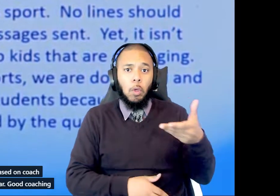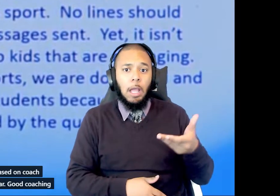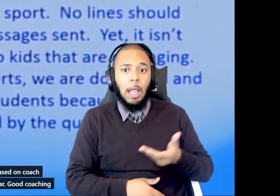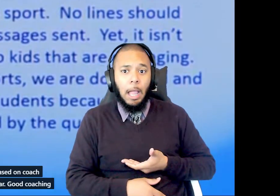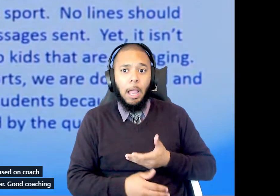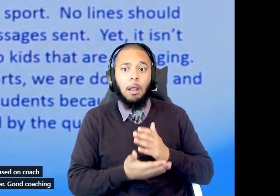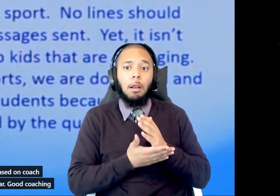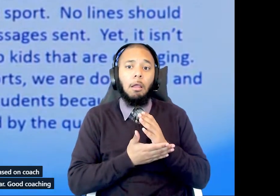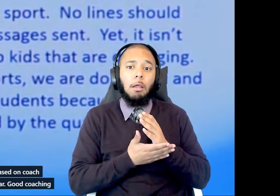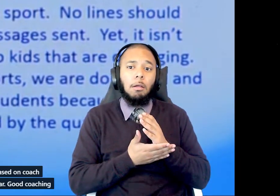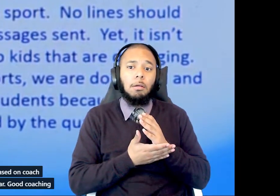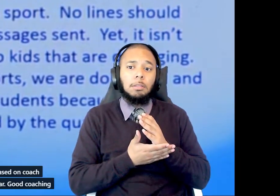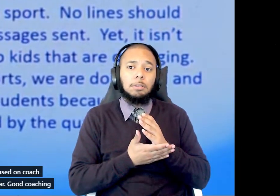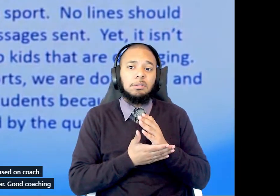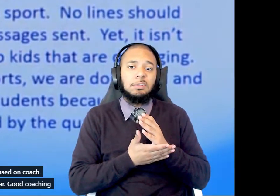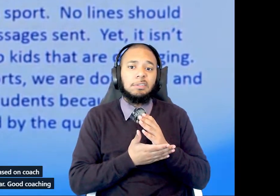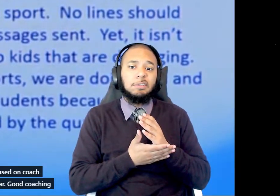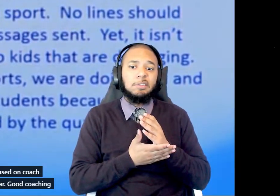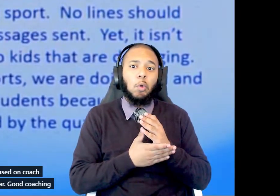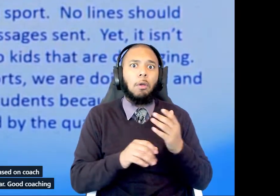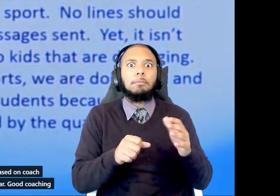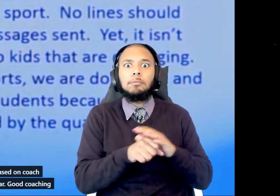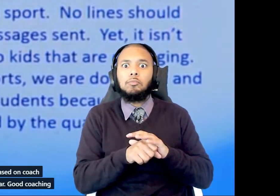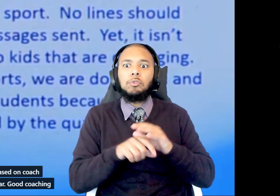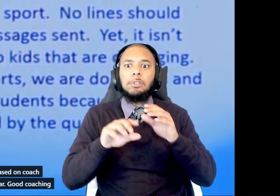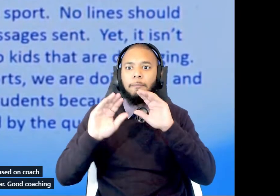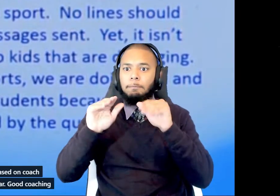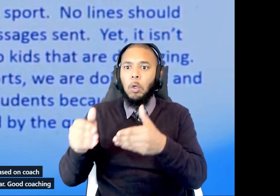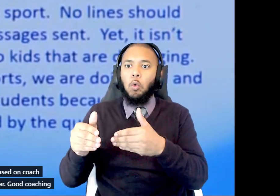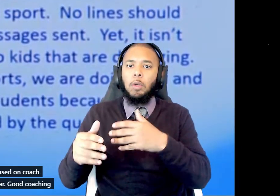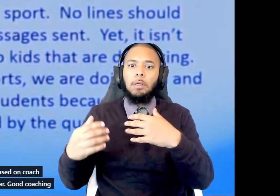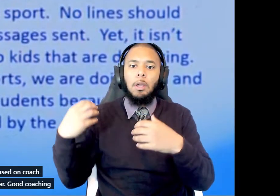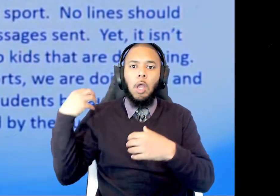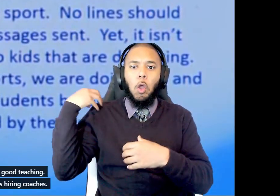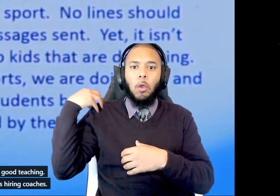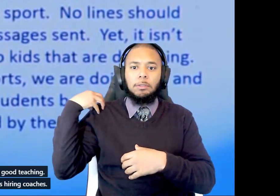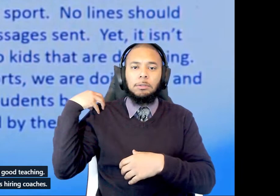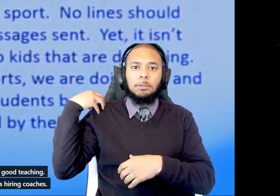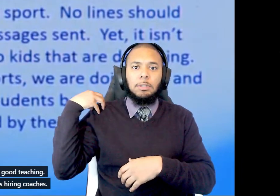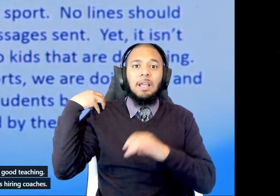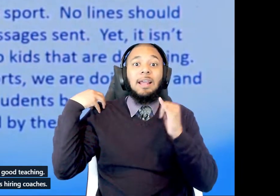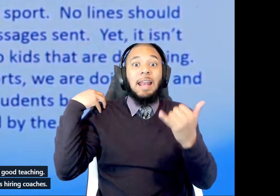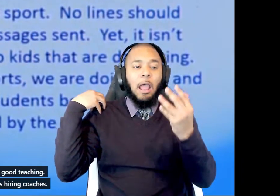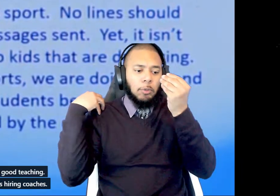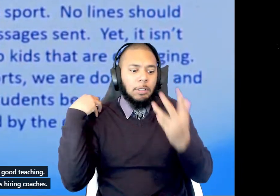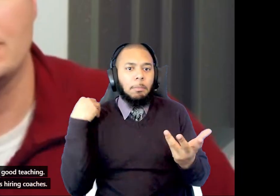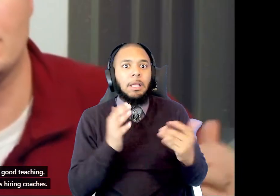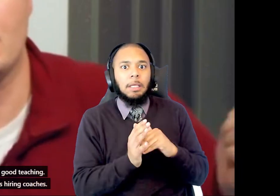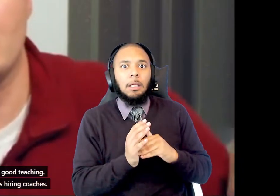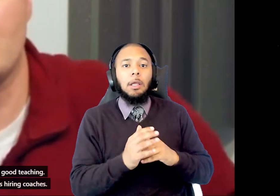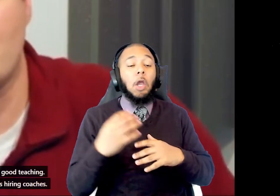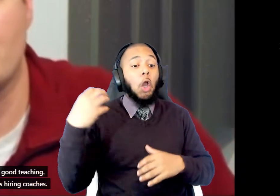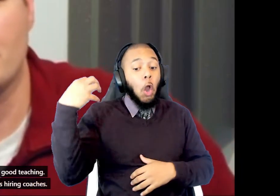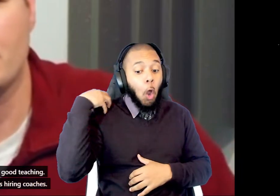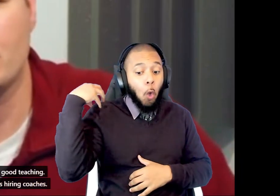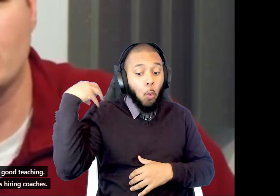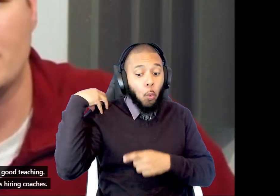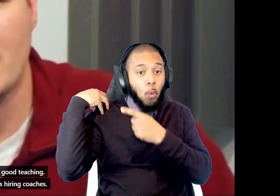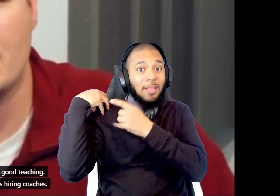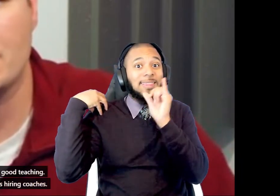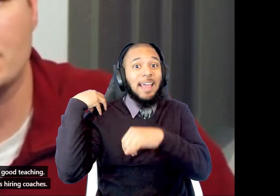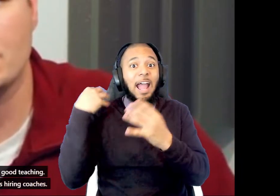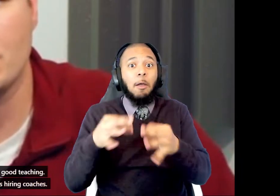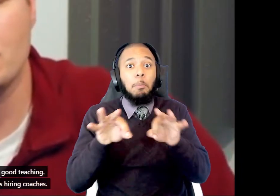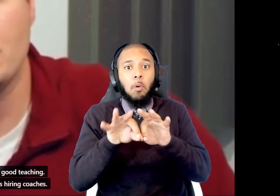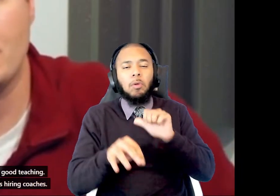or entirely based on coaching needs, the message is clear. Good coaching is more important than good teaching. So I talked about